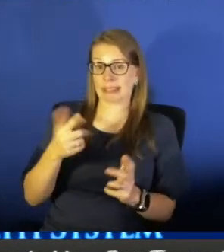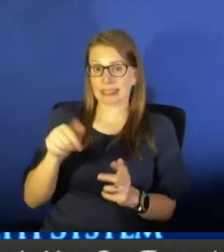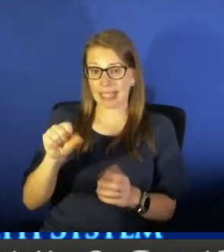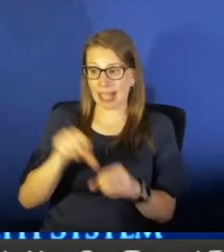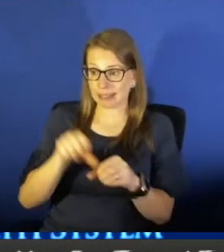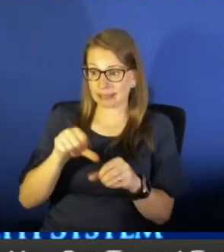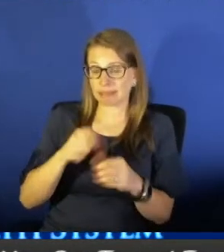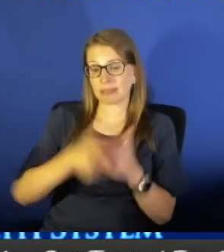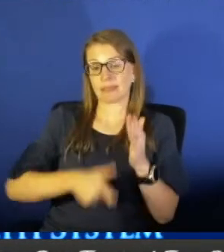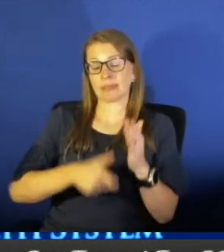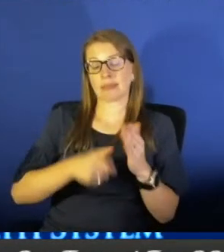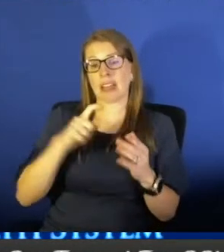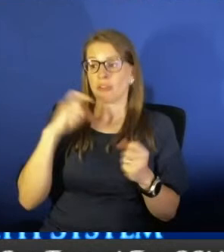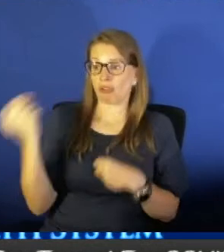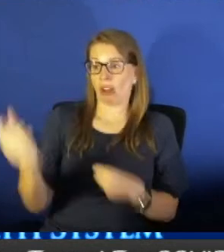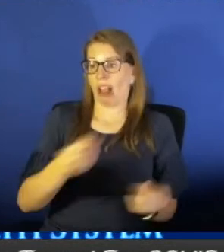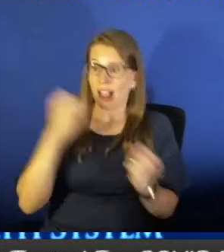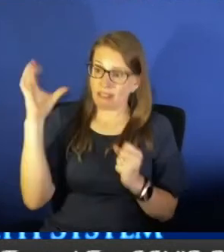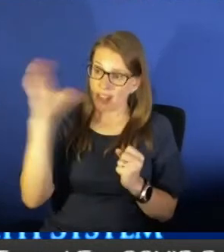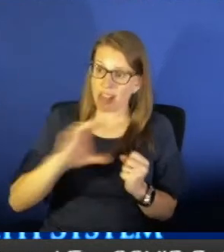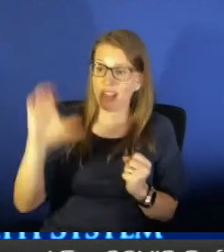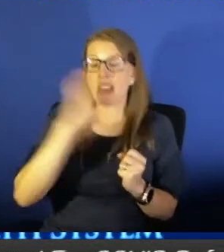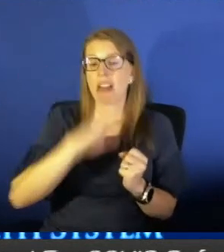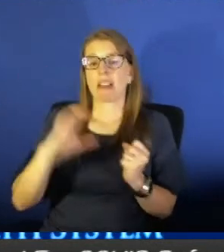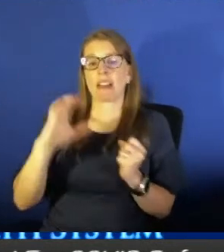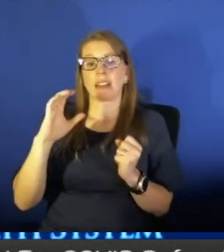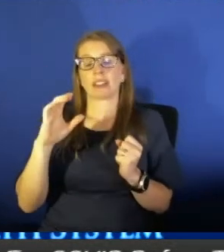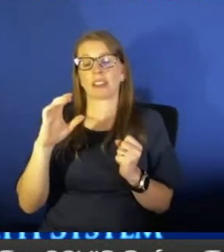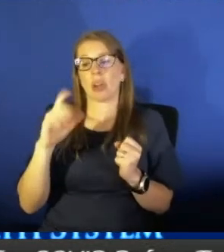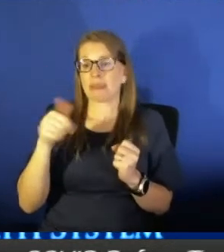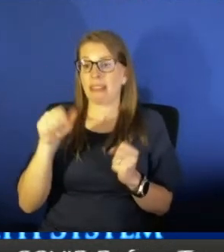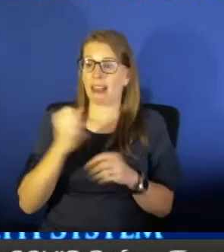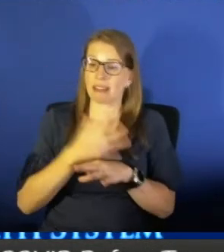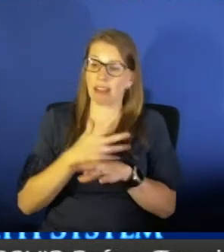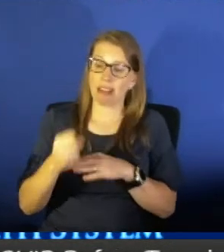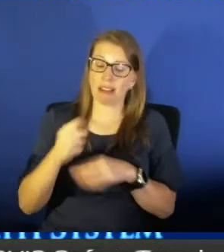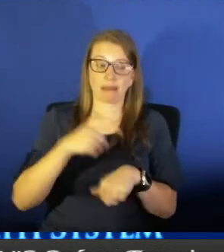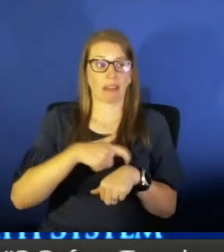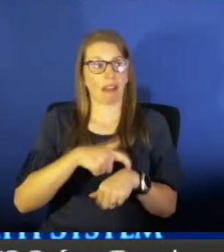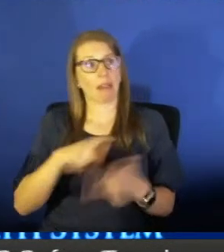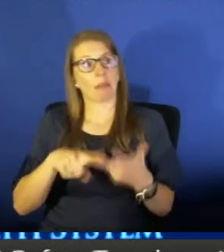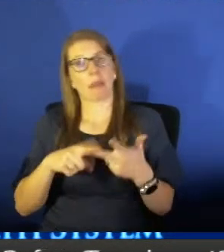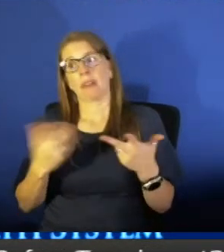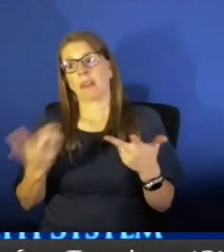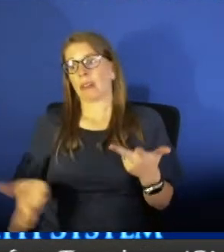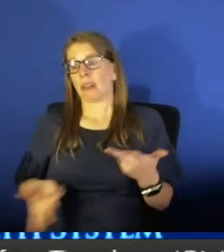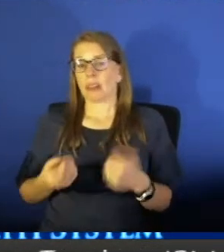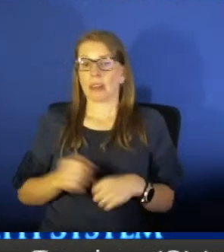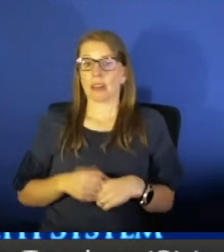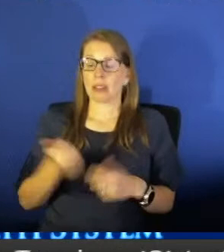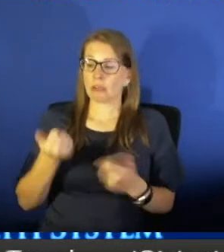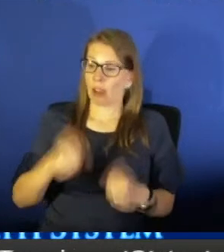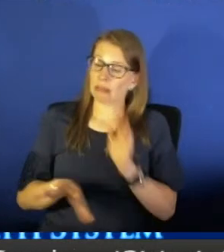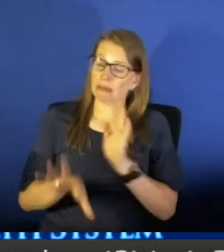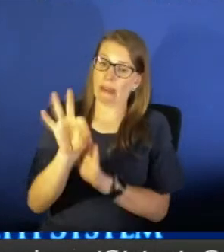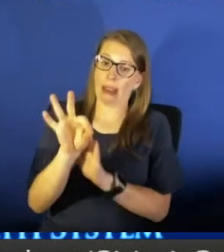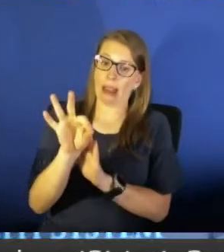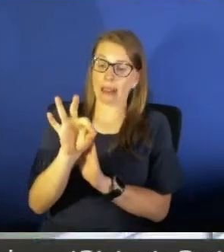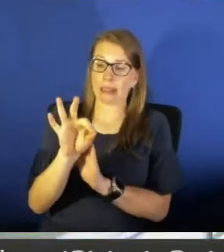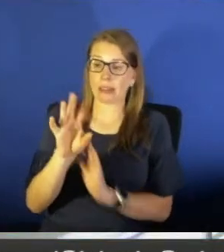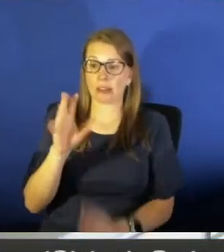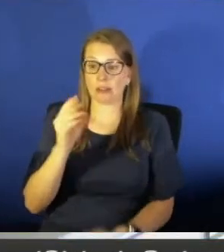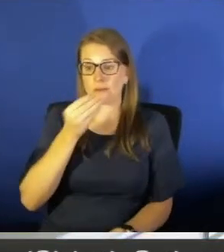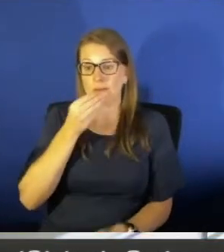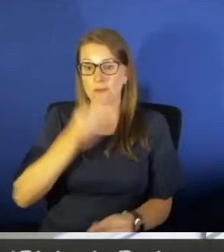having to drive around to different stores, so they're using up time, gas money, trying to find the food for their